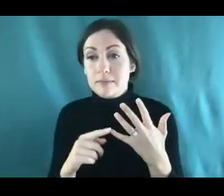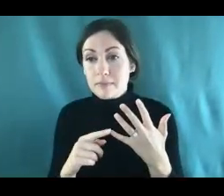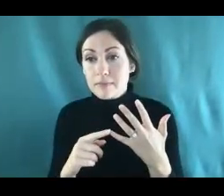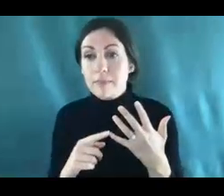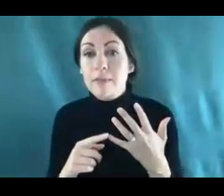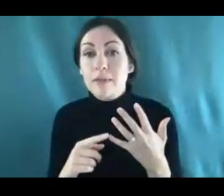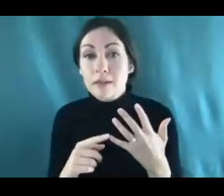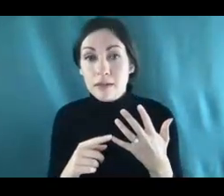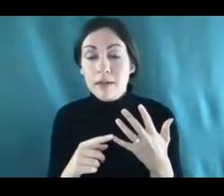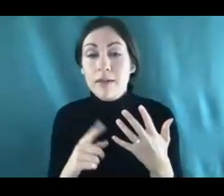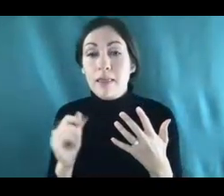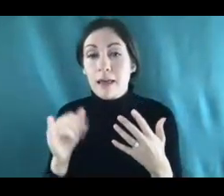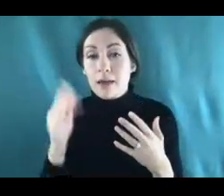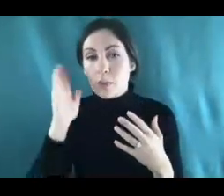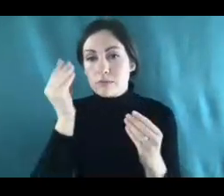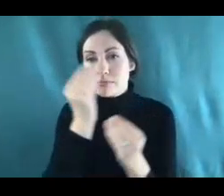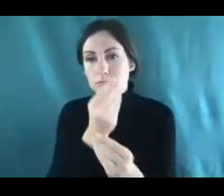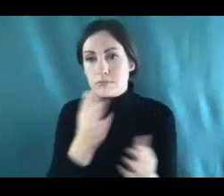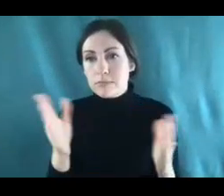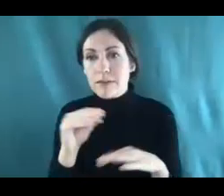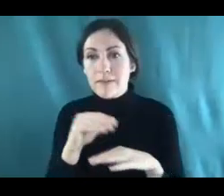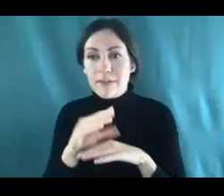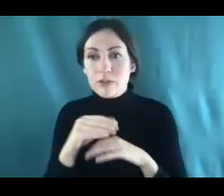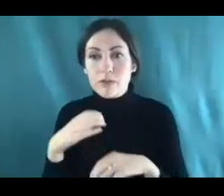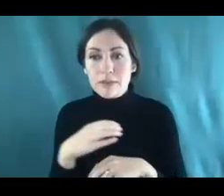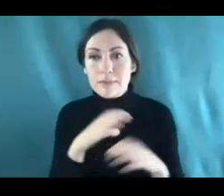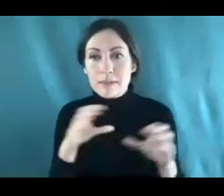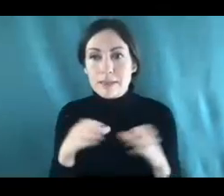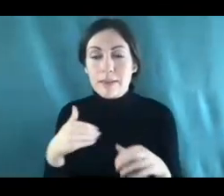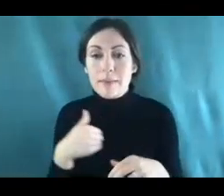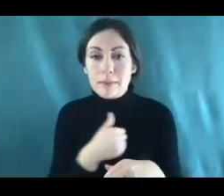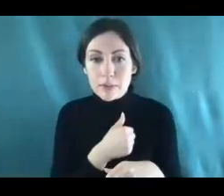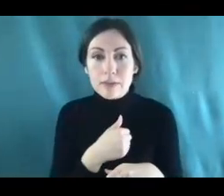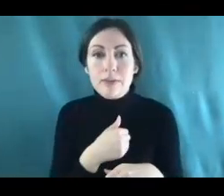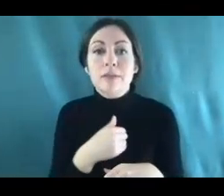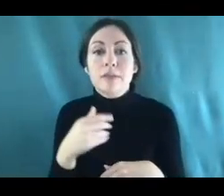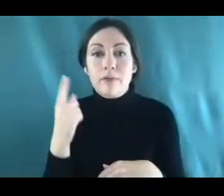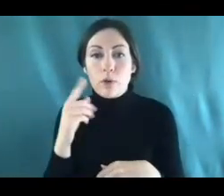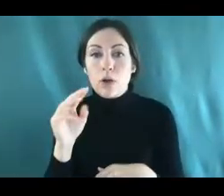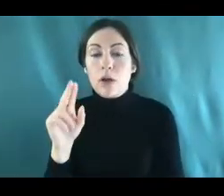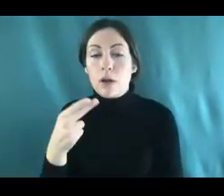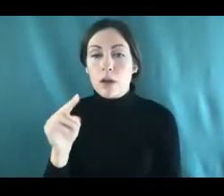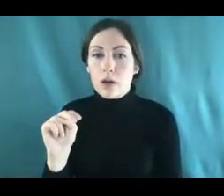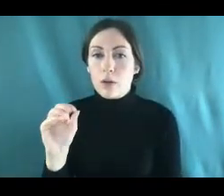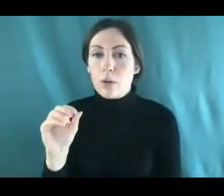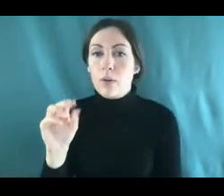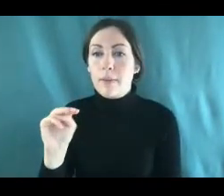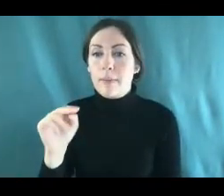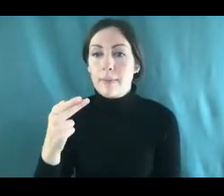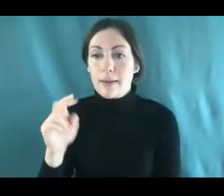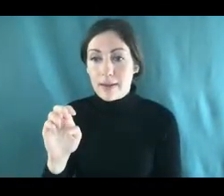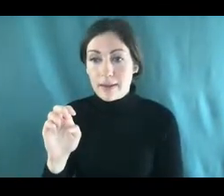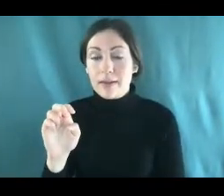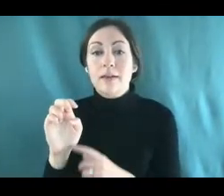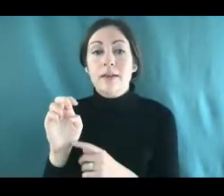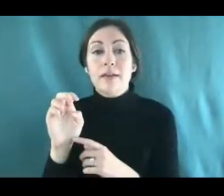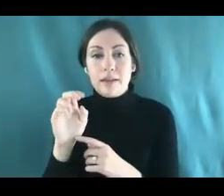which serves to inform the advisory committee members of NOMHE sustainability status with our beautiful